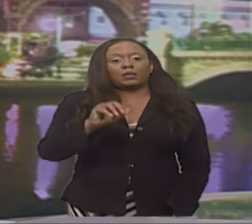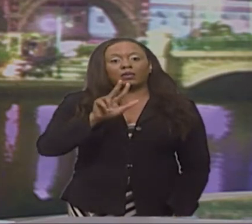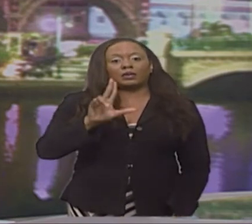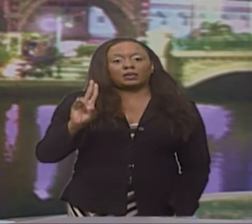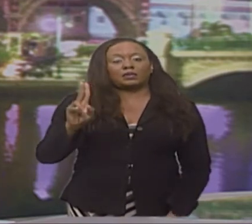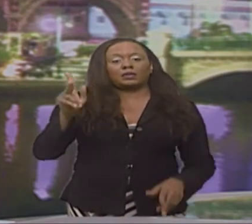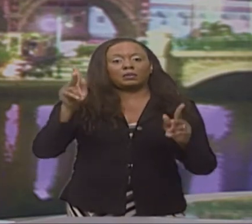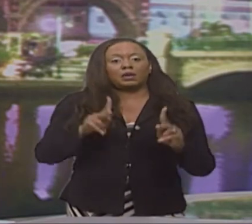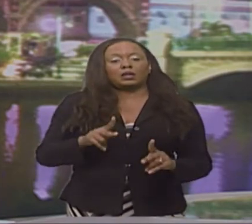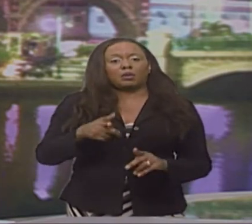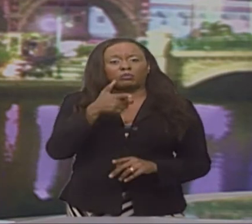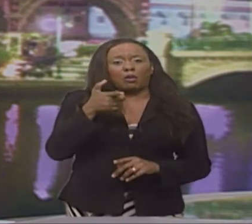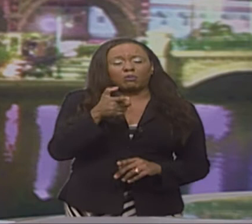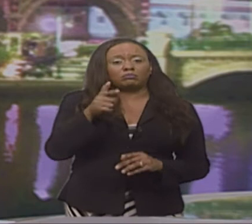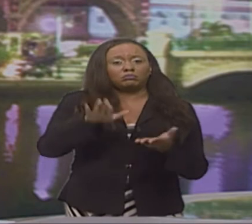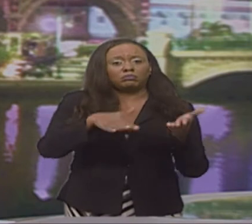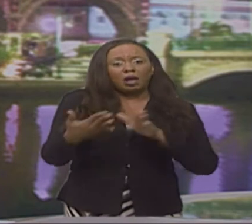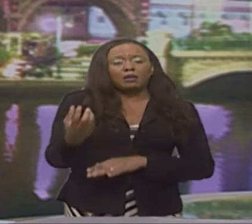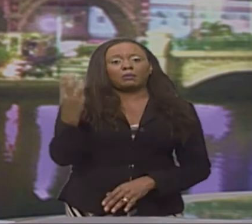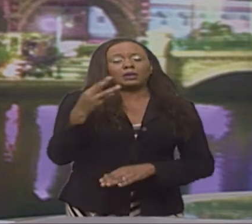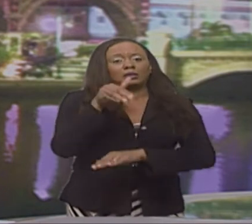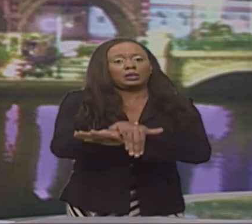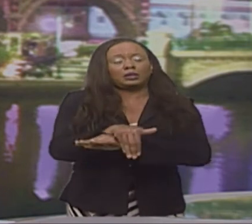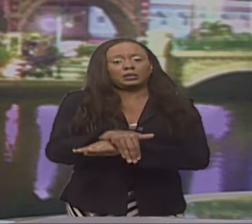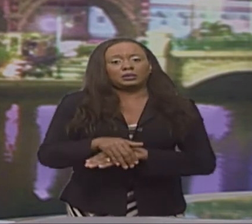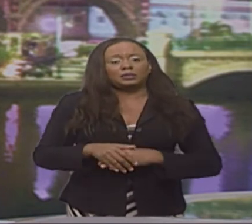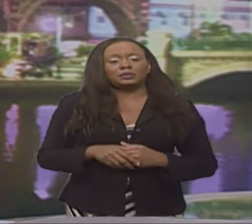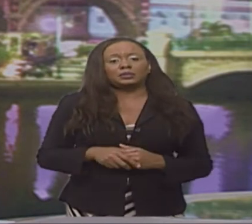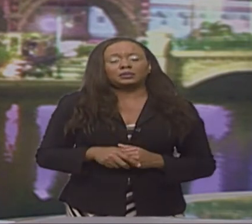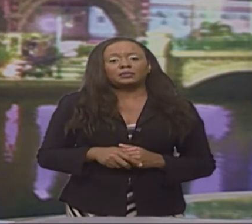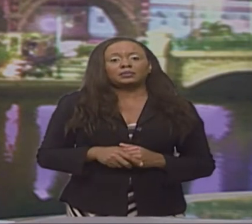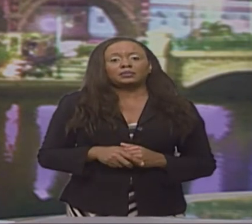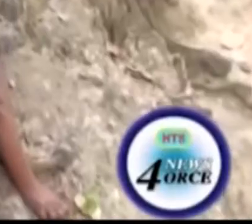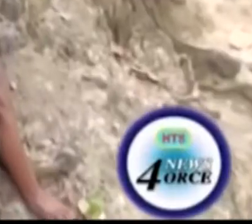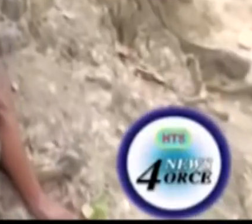37-year-old Denis resident was gunned down on Wednesday night.